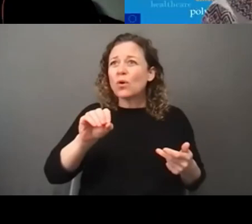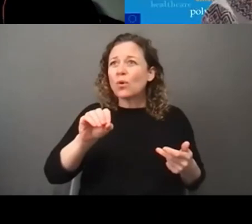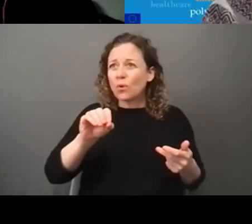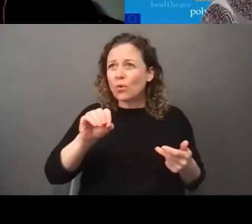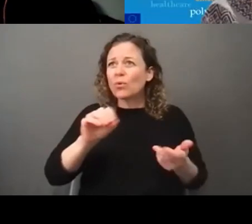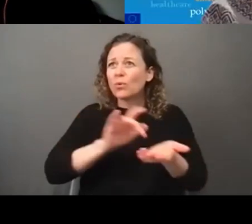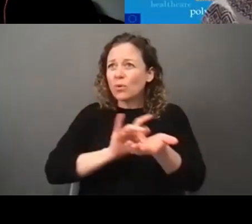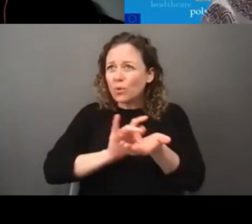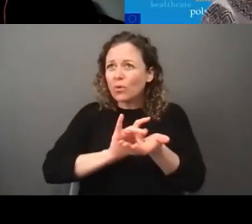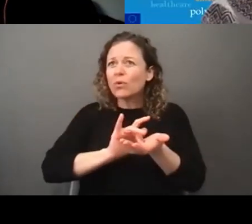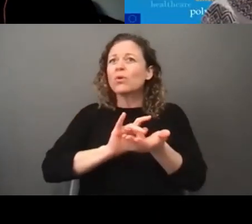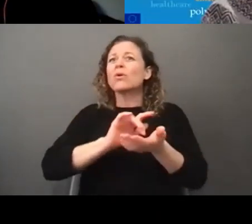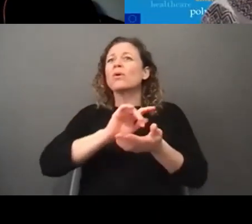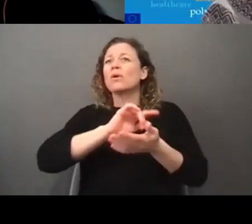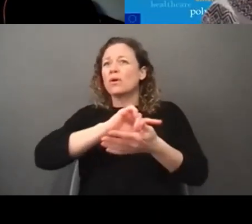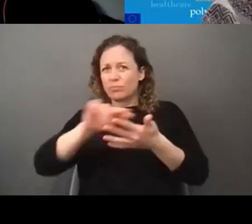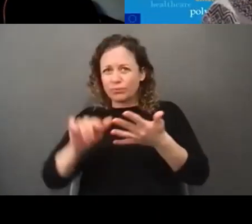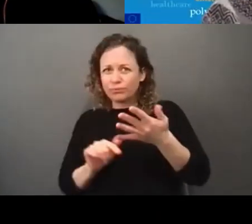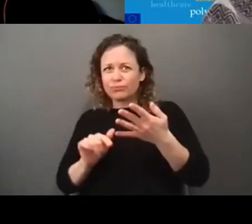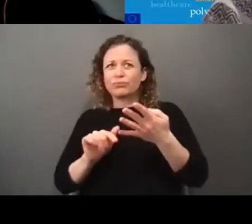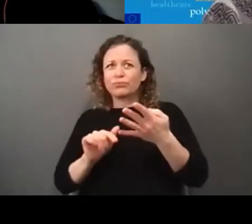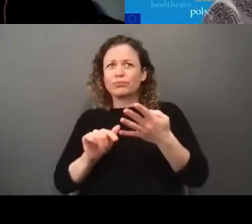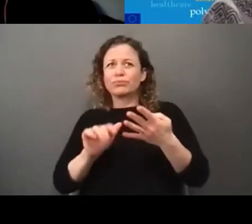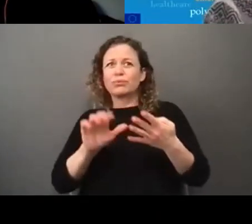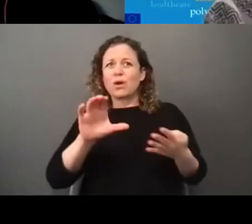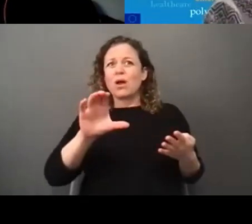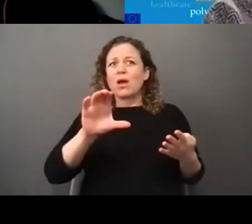ccsmh.ca. They're free. Have a look.